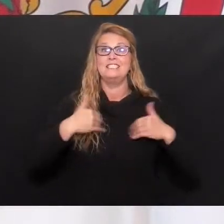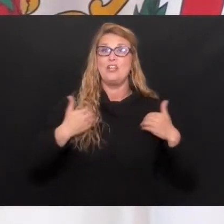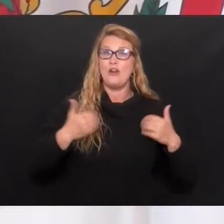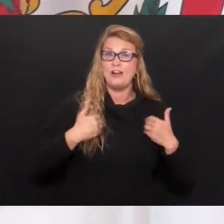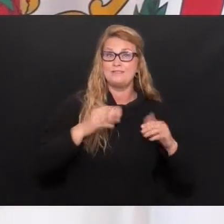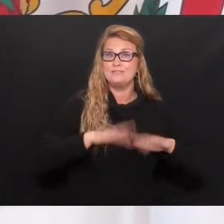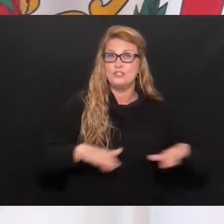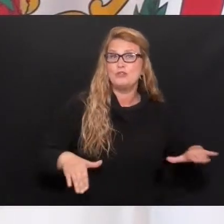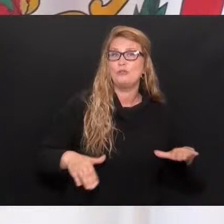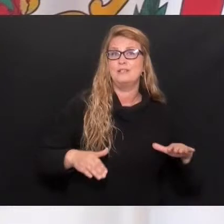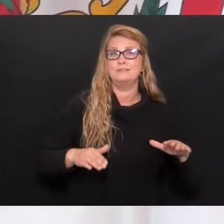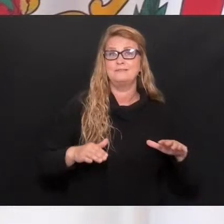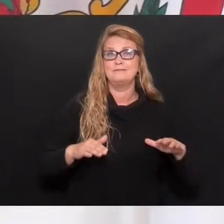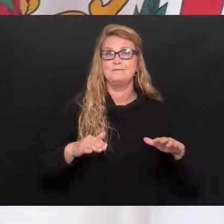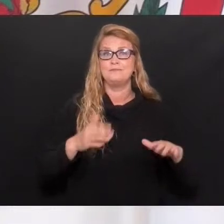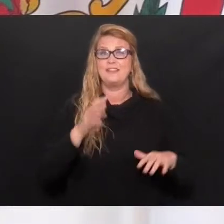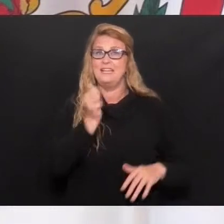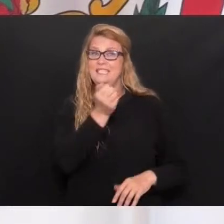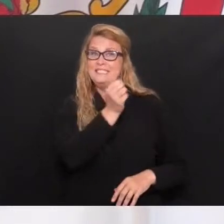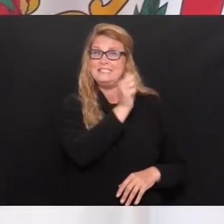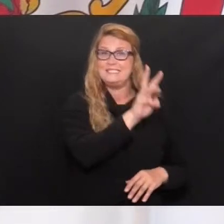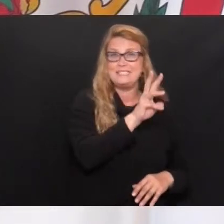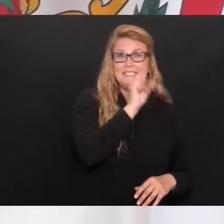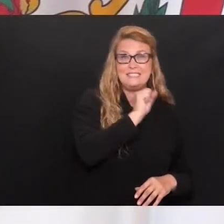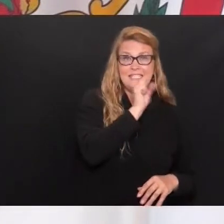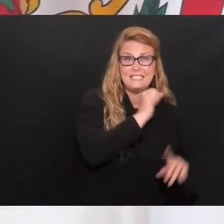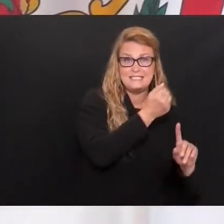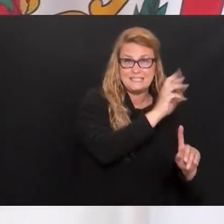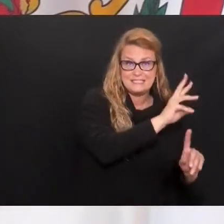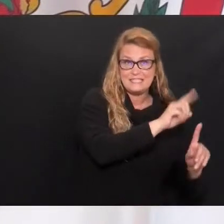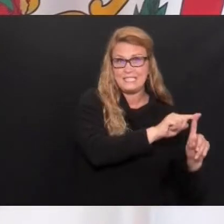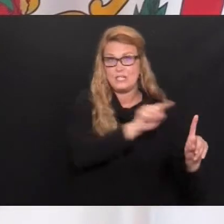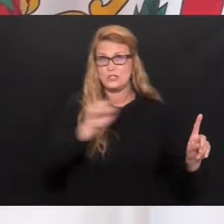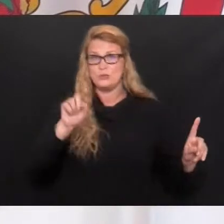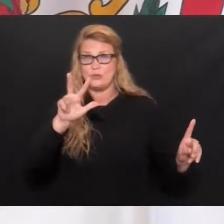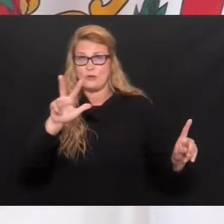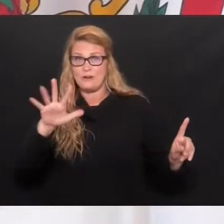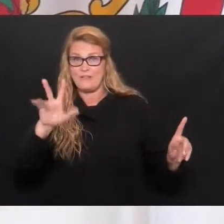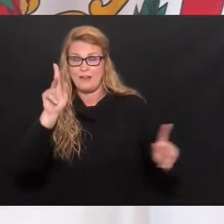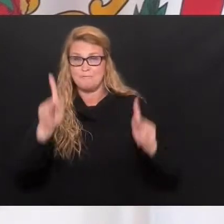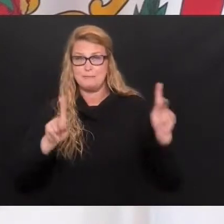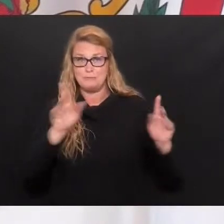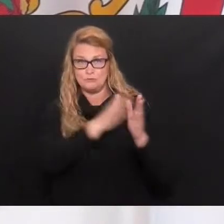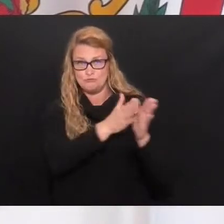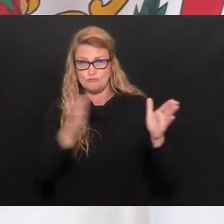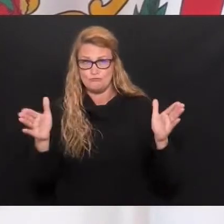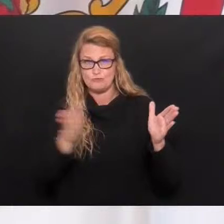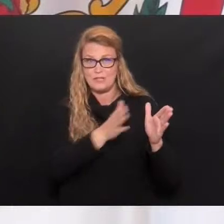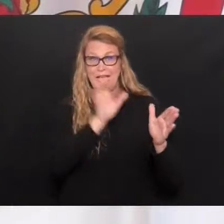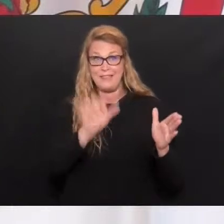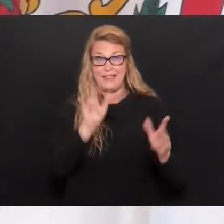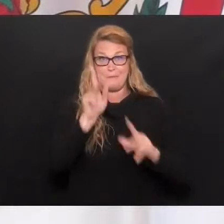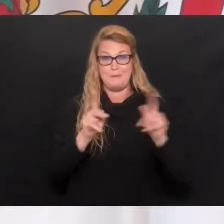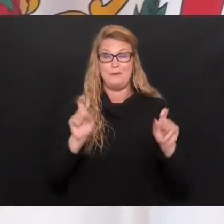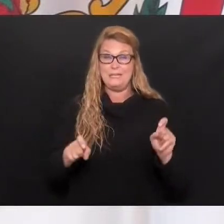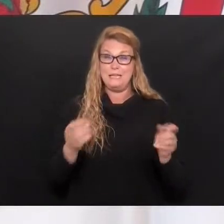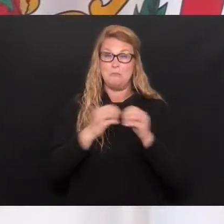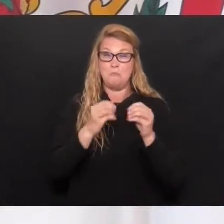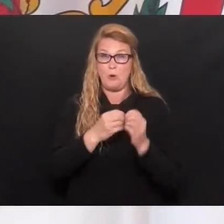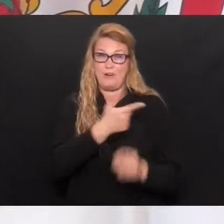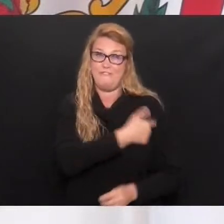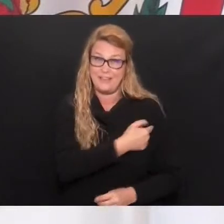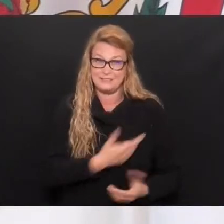board. We got to get that 16 to 35 year of age on board. And really then we start really moving